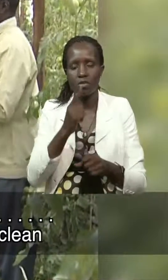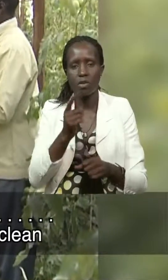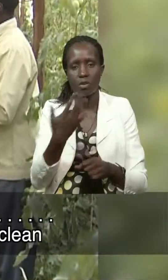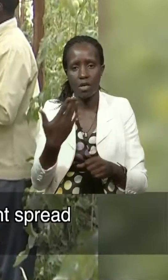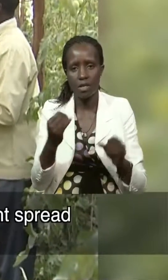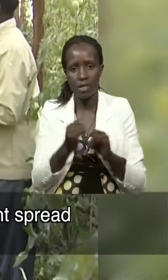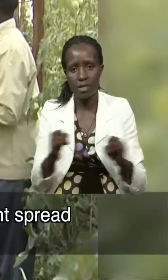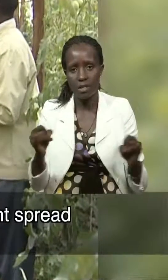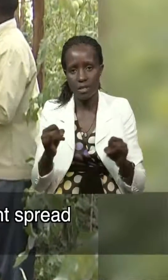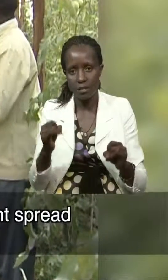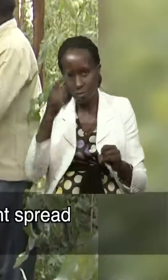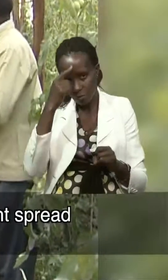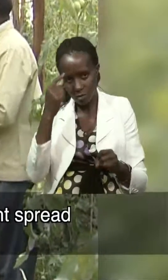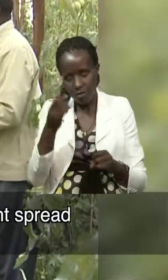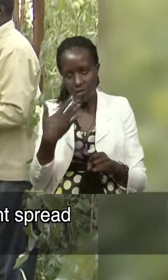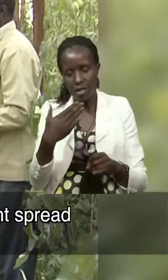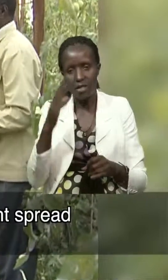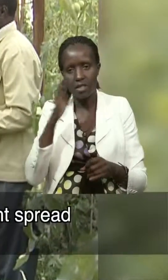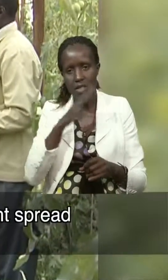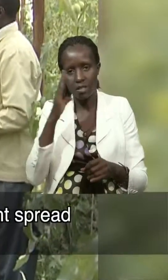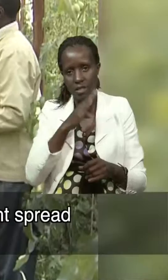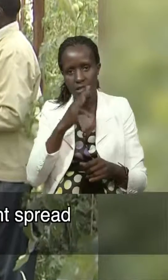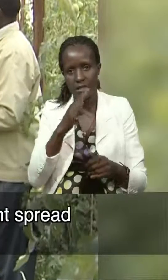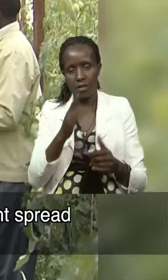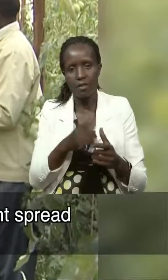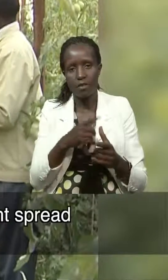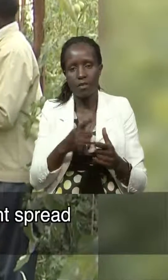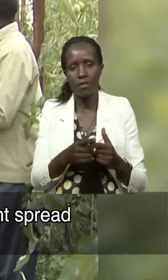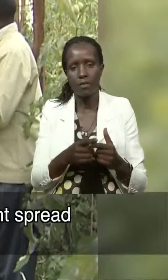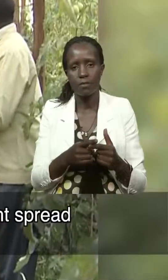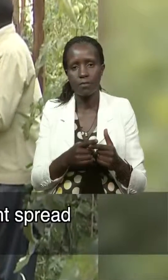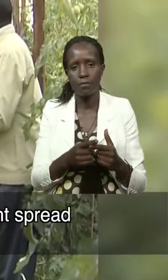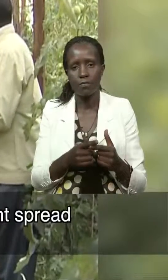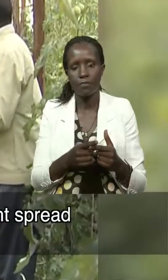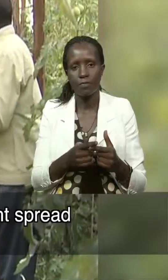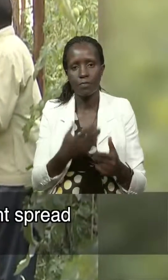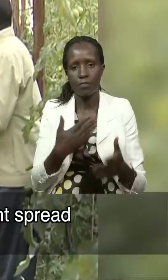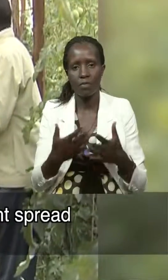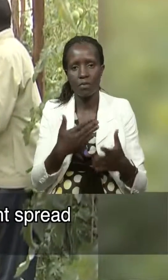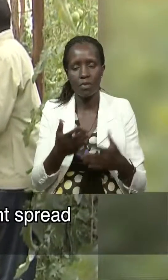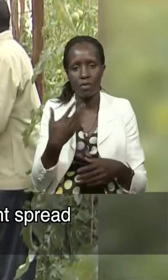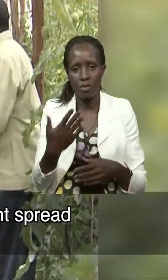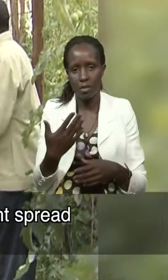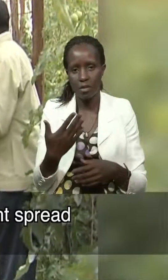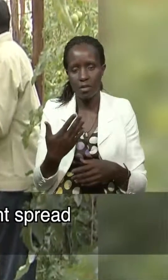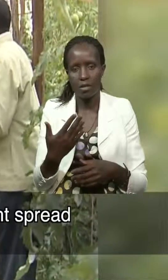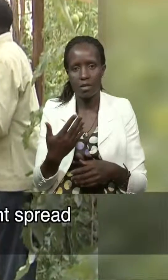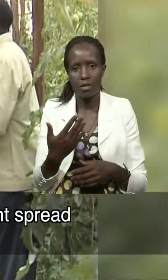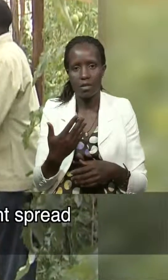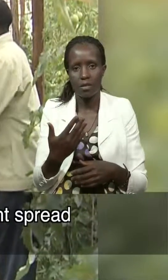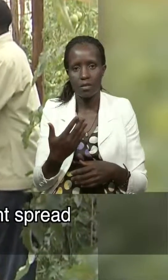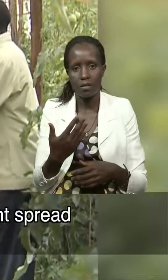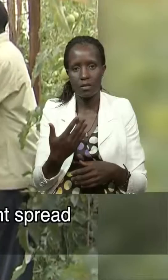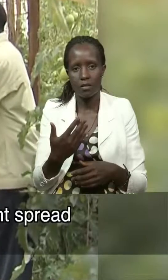iko safi, kwa vile ukitoa suckers na mkono iko chafu, pengine uende mikono yako iko na some dirt, so